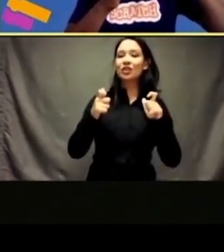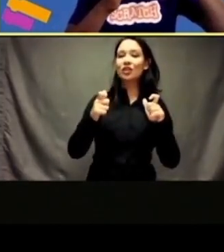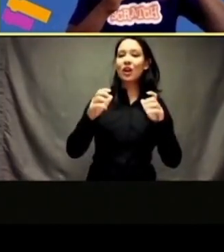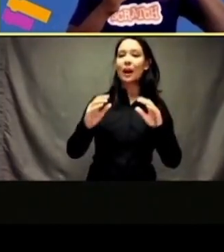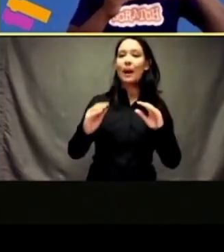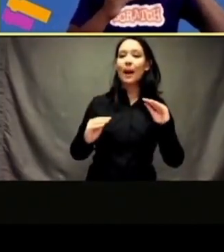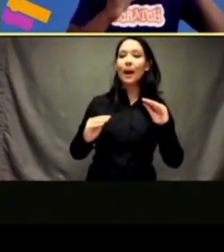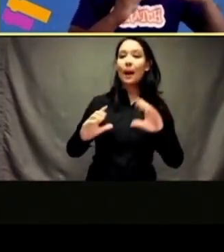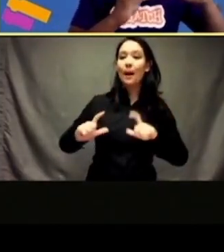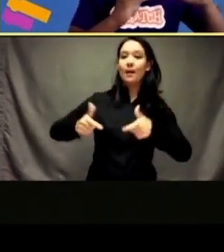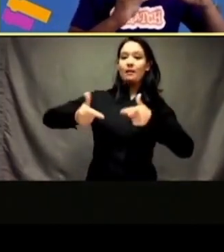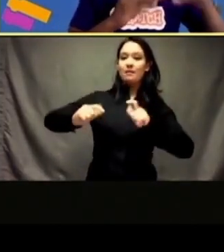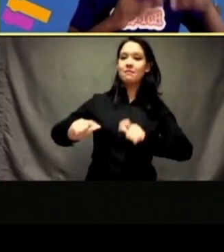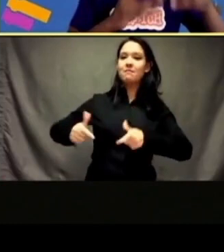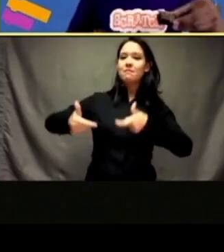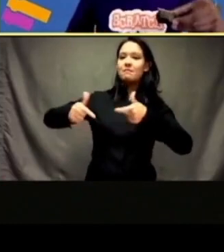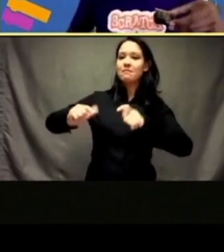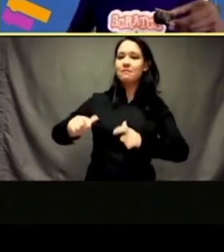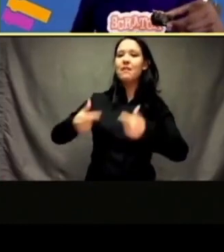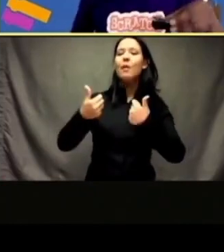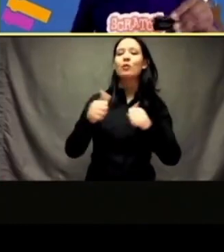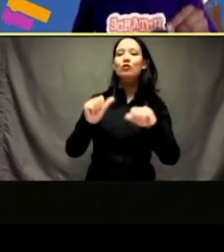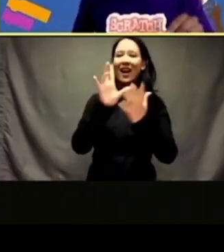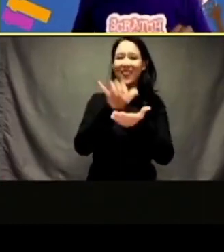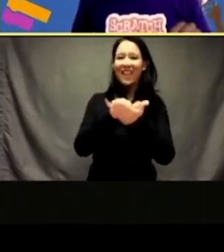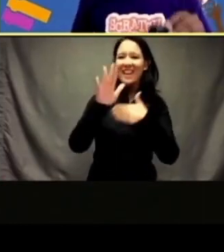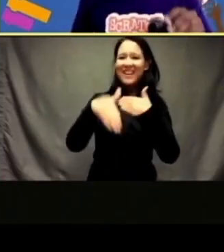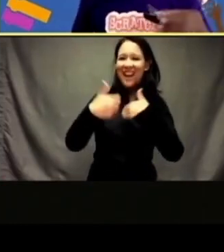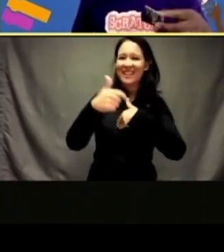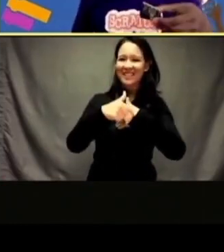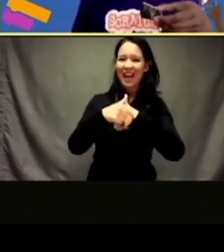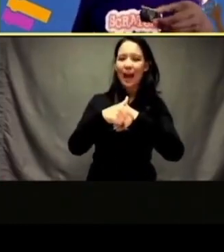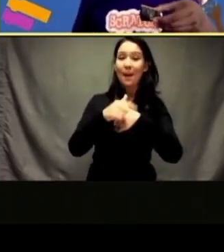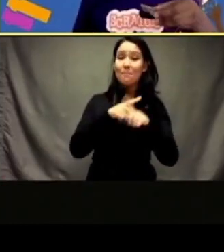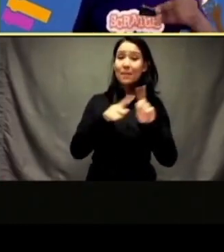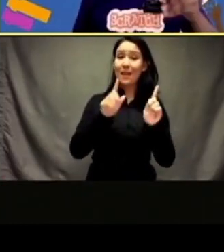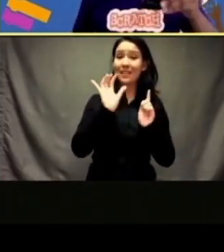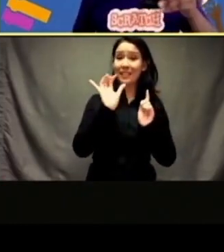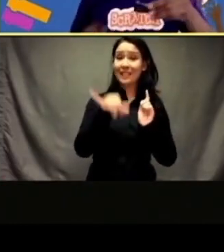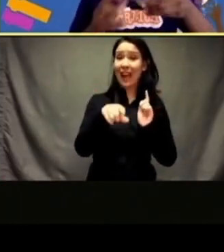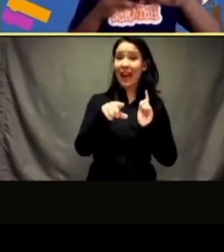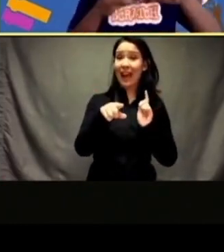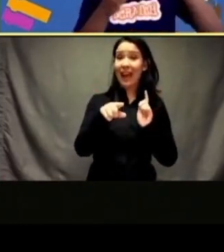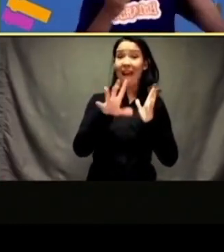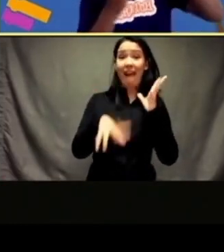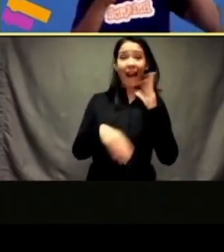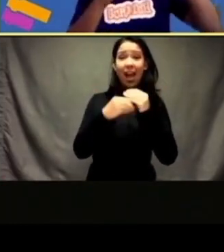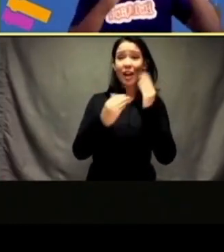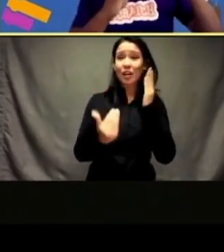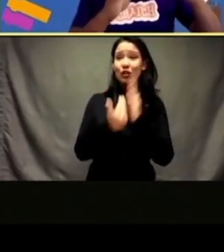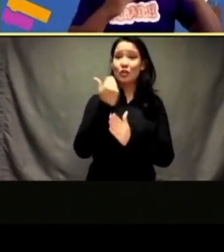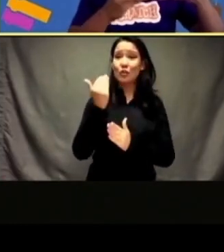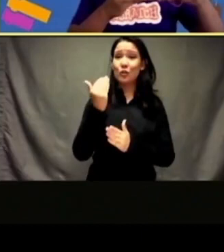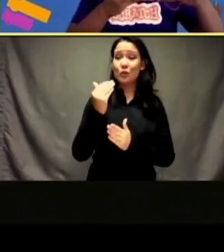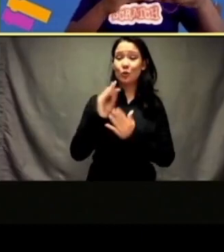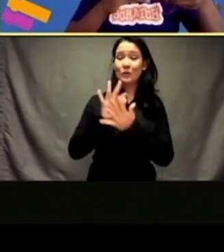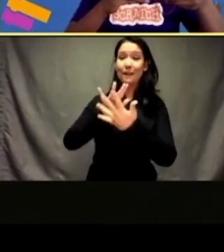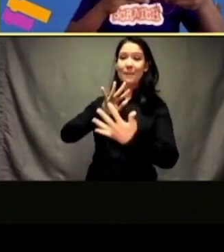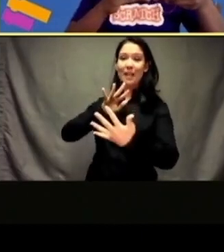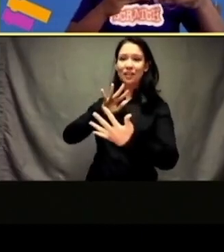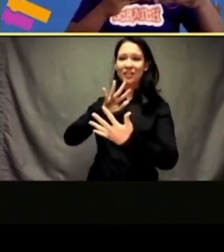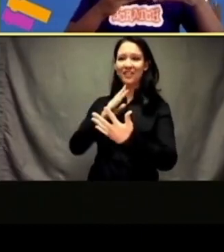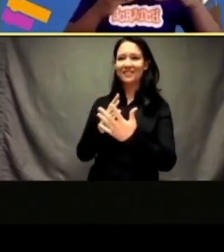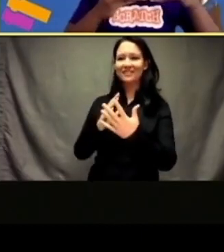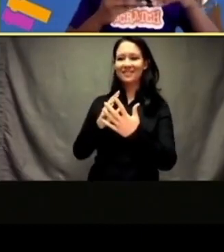I'm tilting it. So I think that's what I'm going to be playing around with next. But this I think really added a new dimension to being able